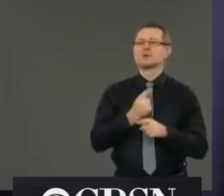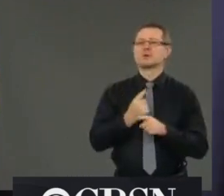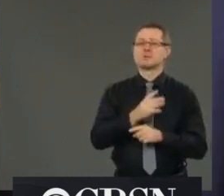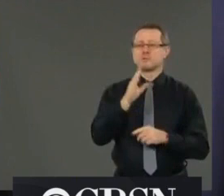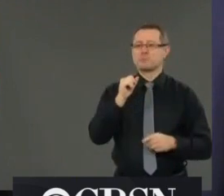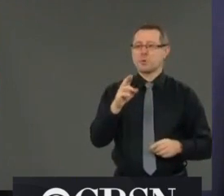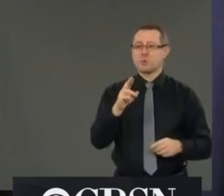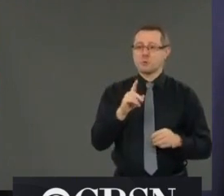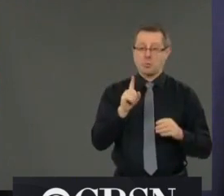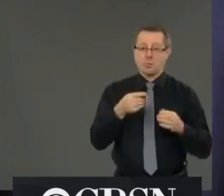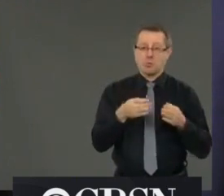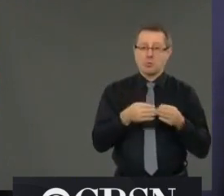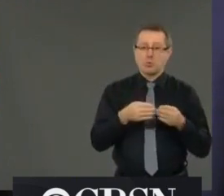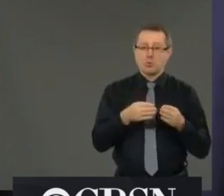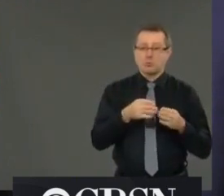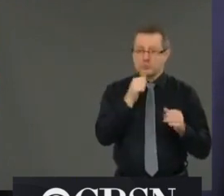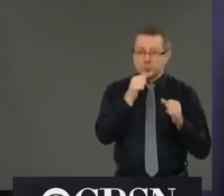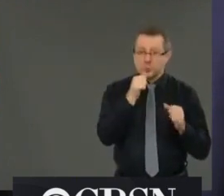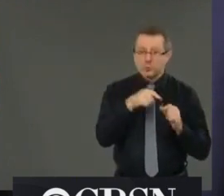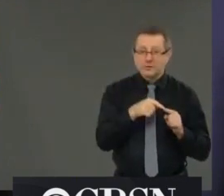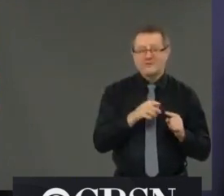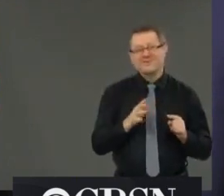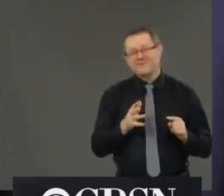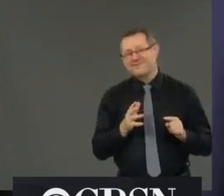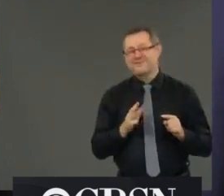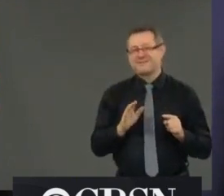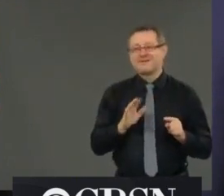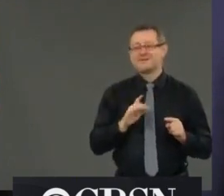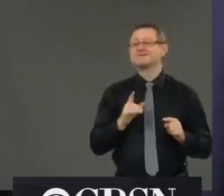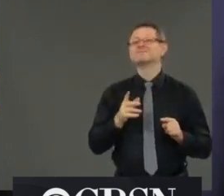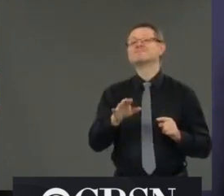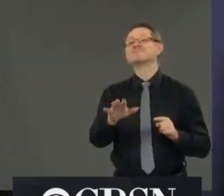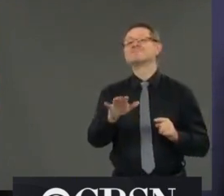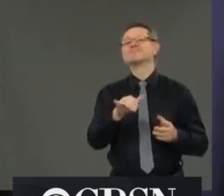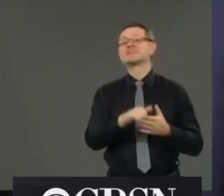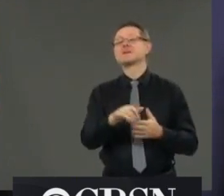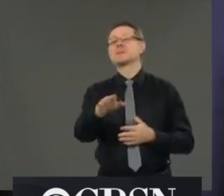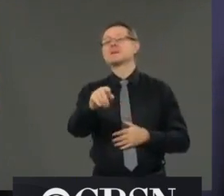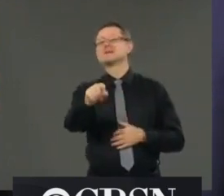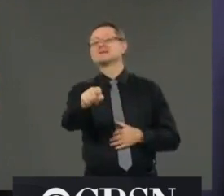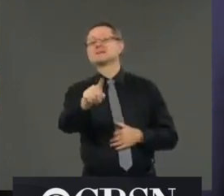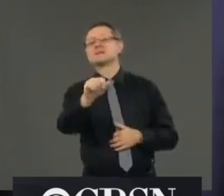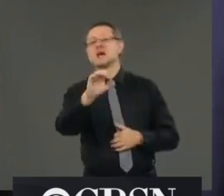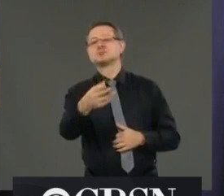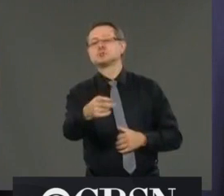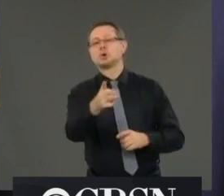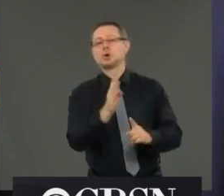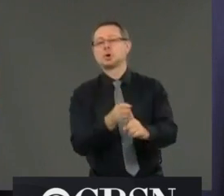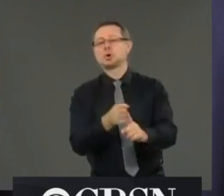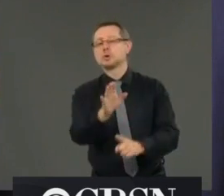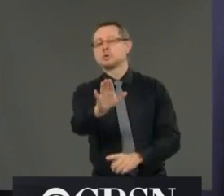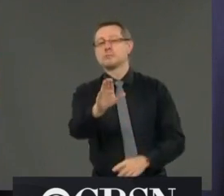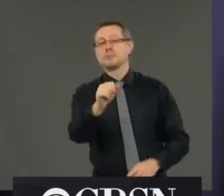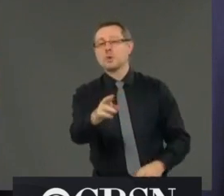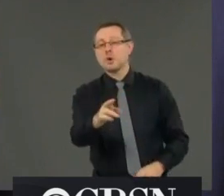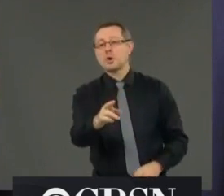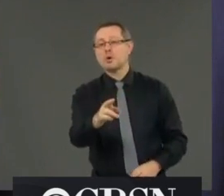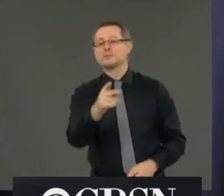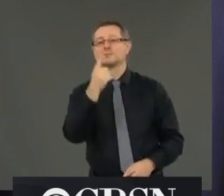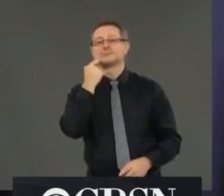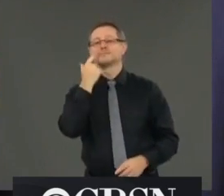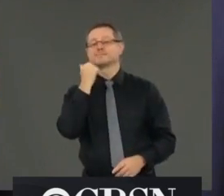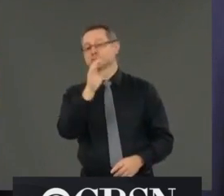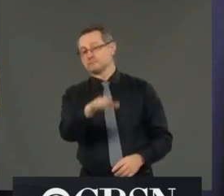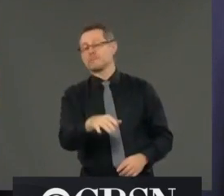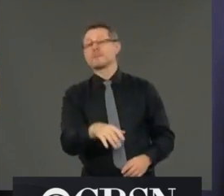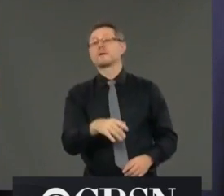bar that Zach used to go to. By a bar license, you